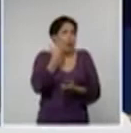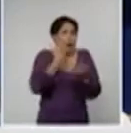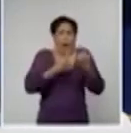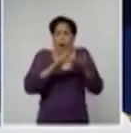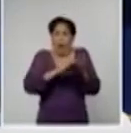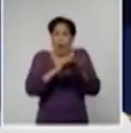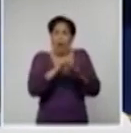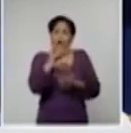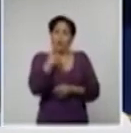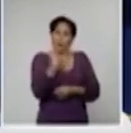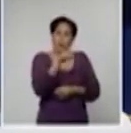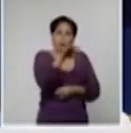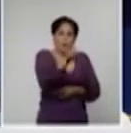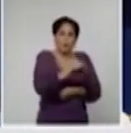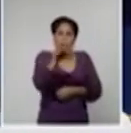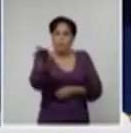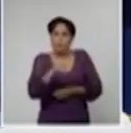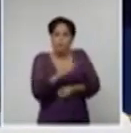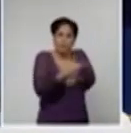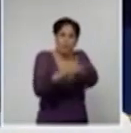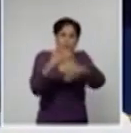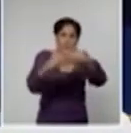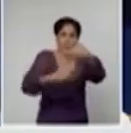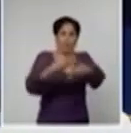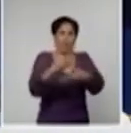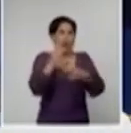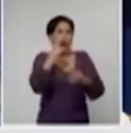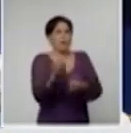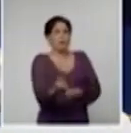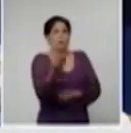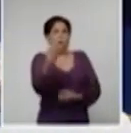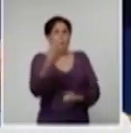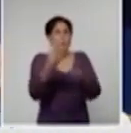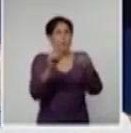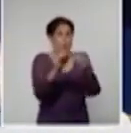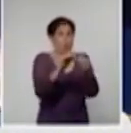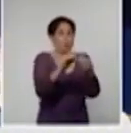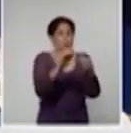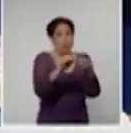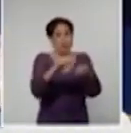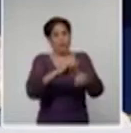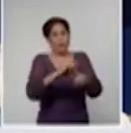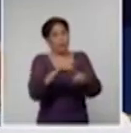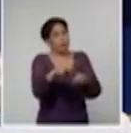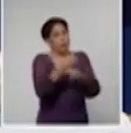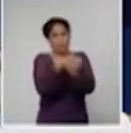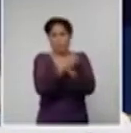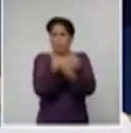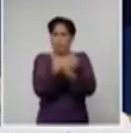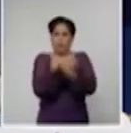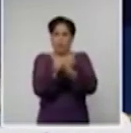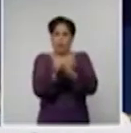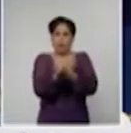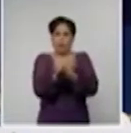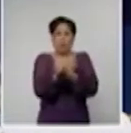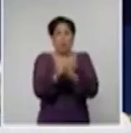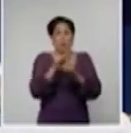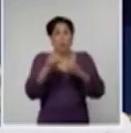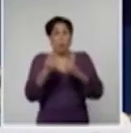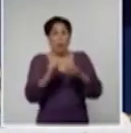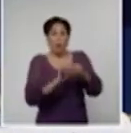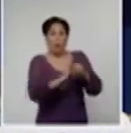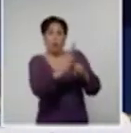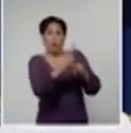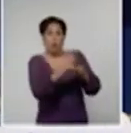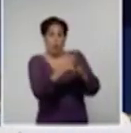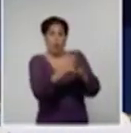been confirmed case contacts. This is a very important high risk group, and this leads us that every time